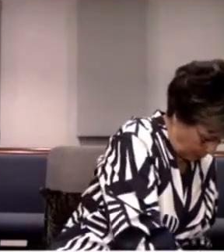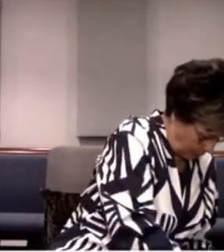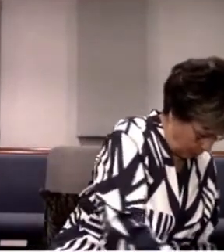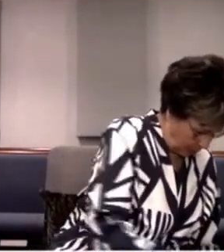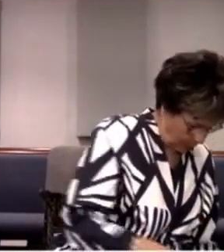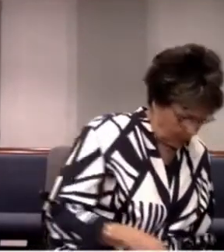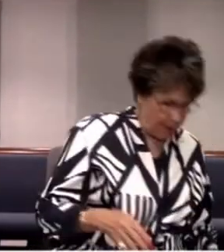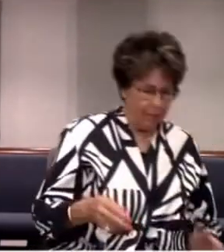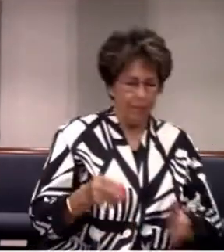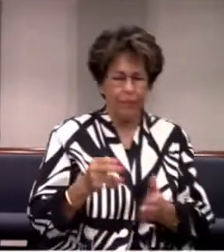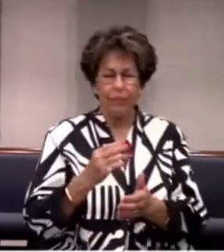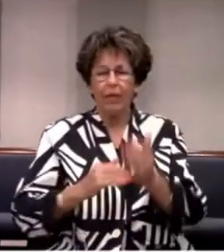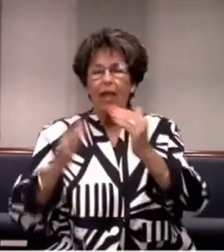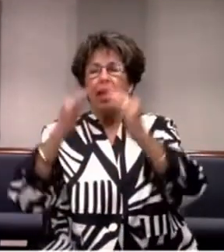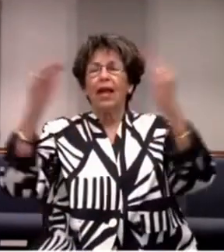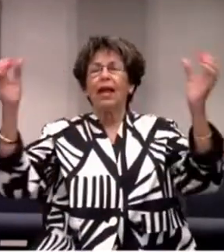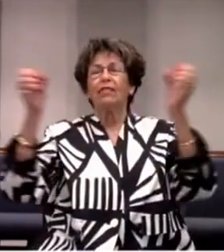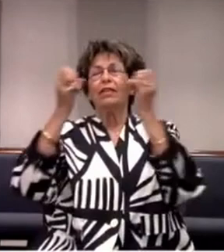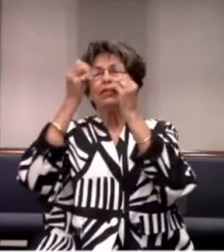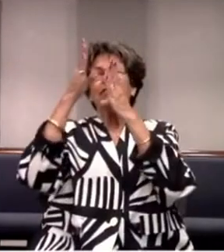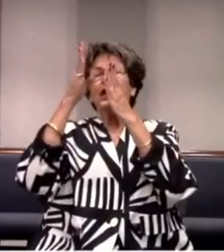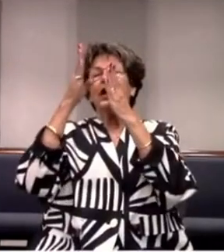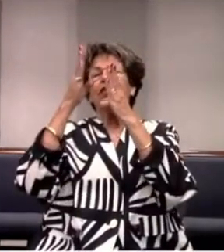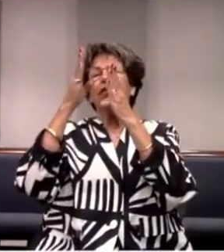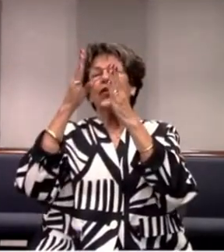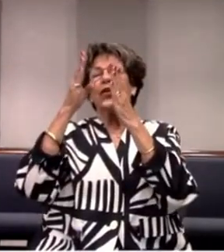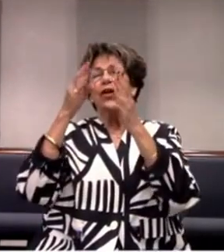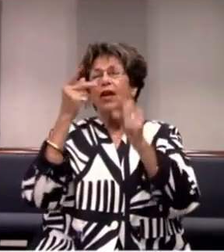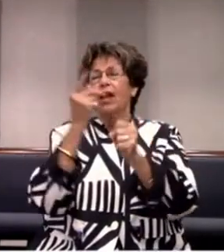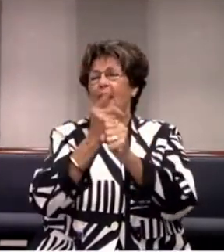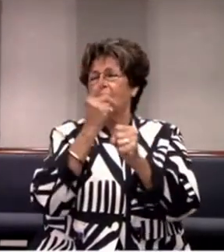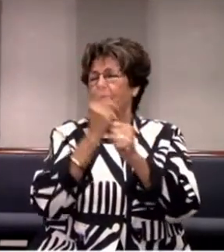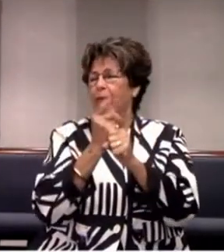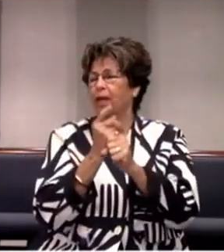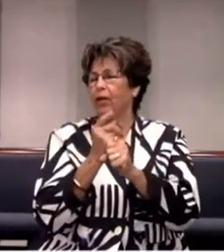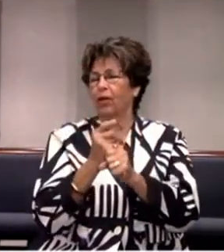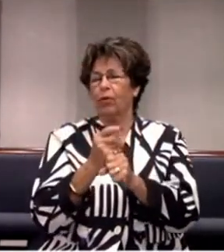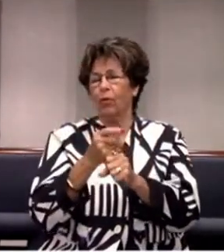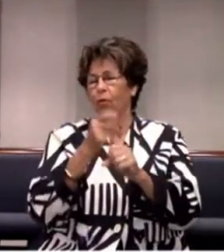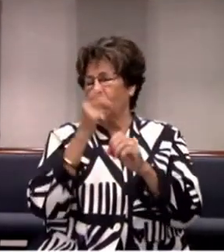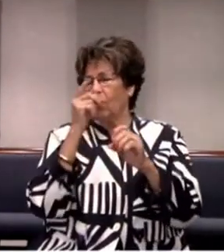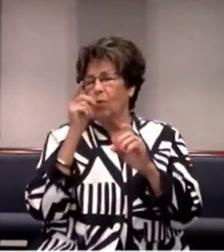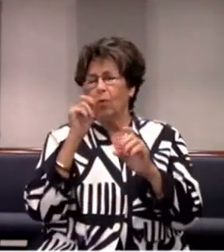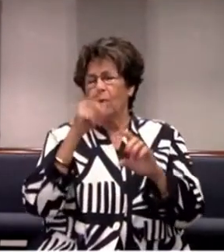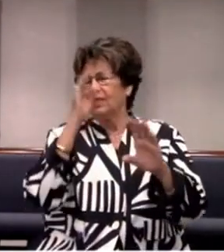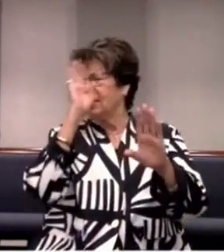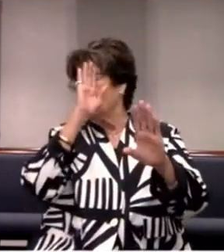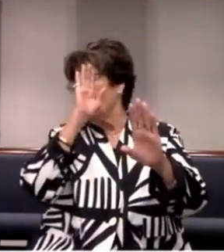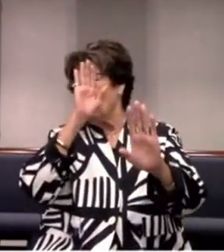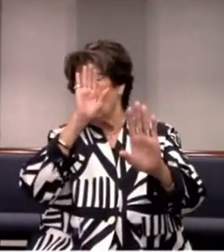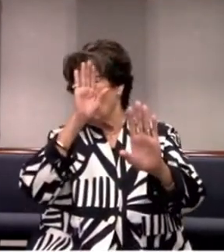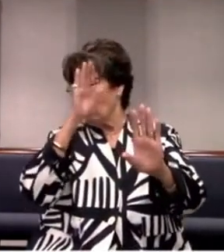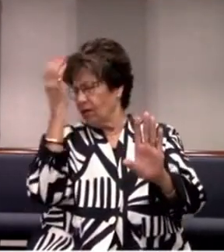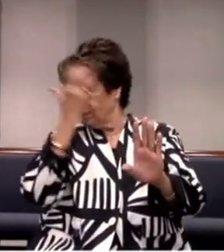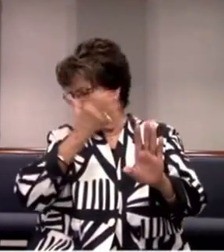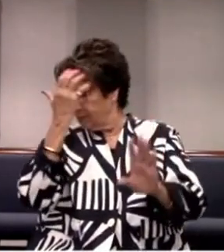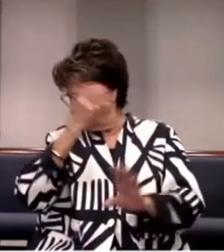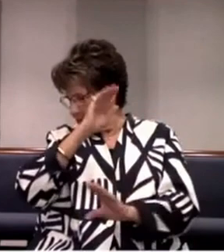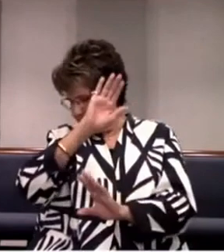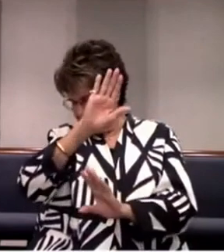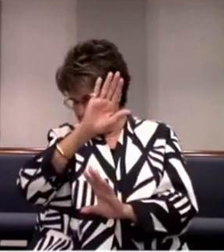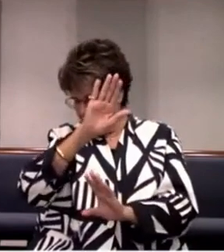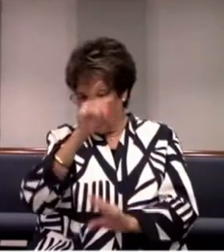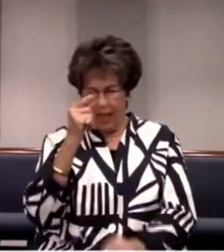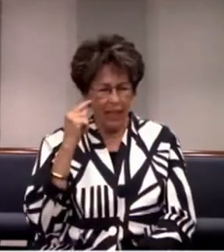Peter's mind was blown when he saw the Gentile get poured out the same way. Poured upon by the Holy Ghost as he heard